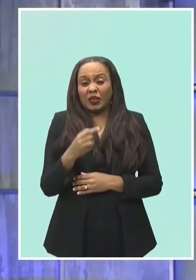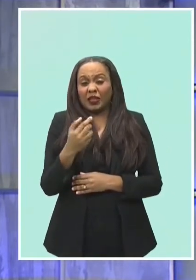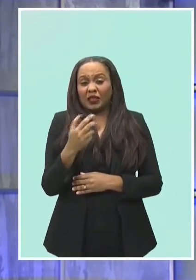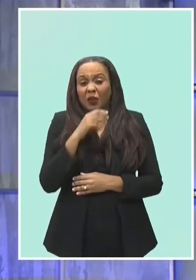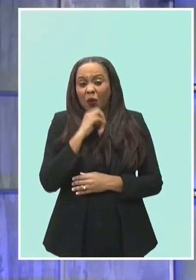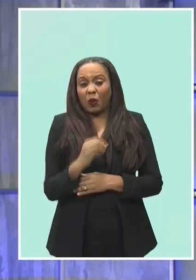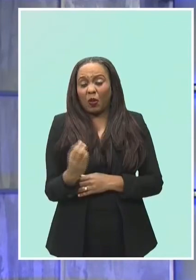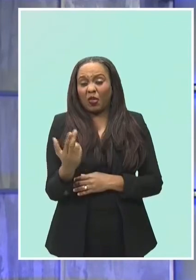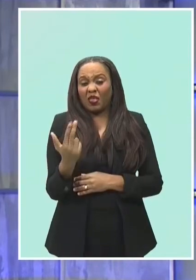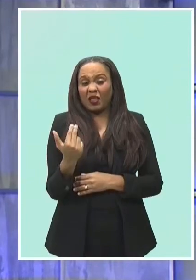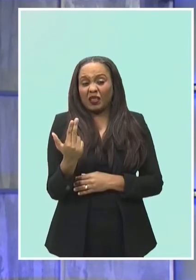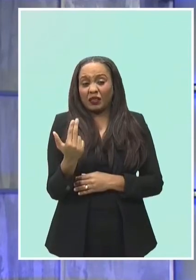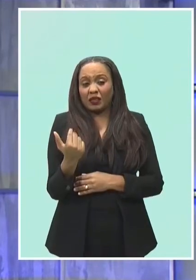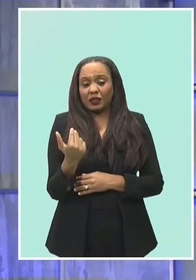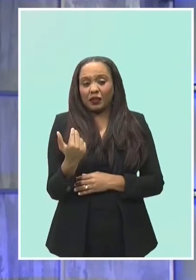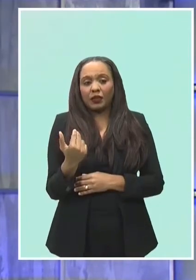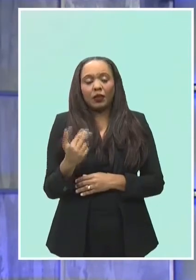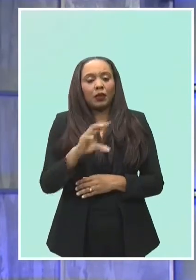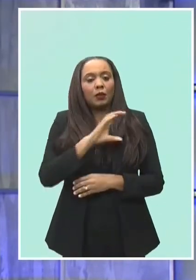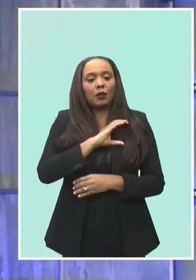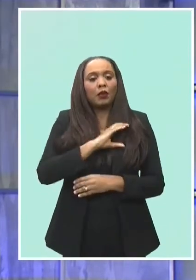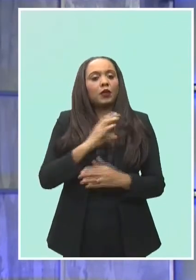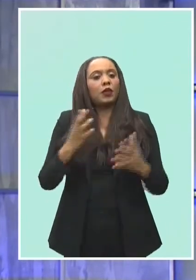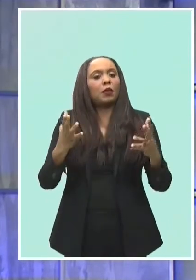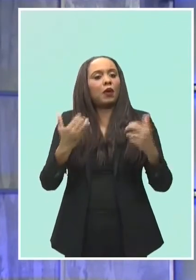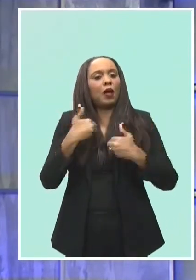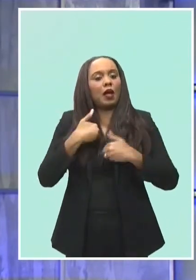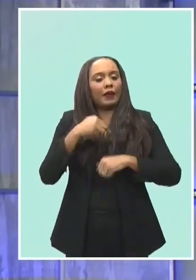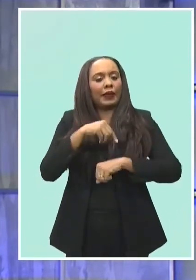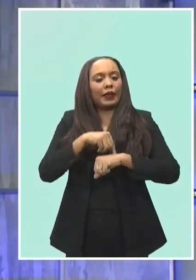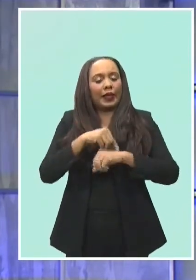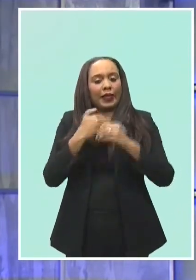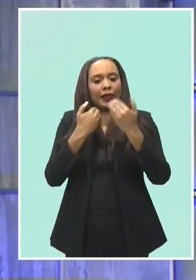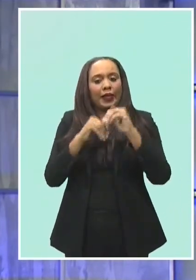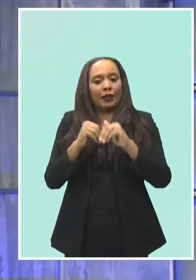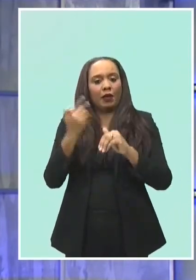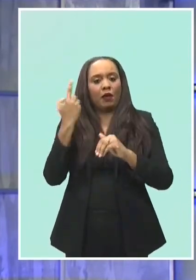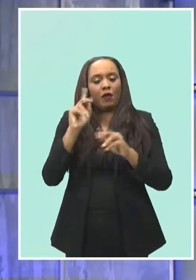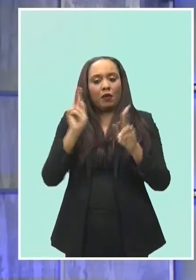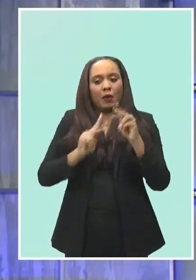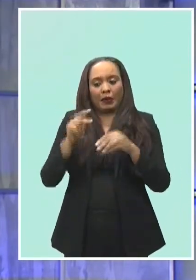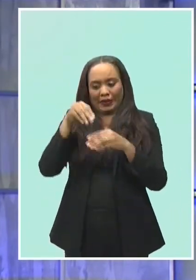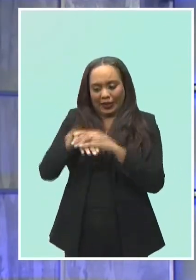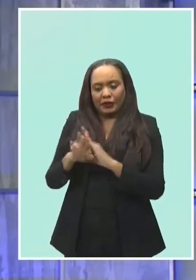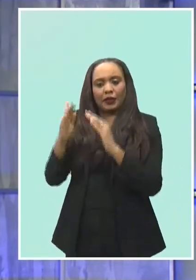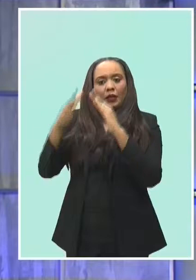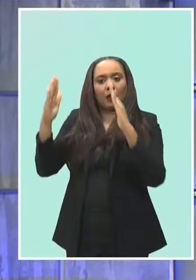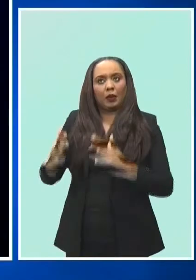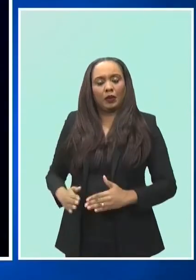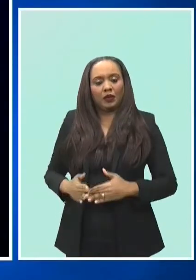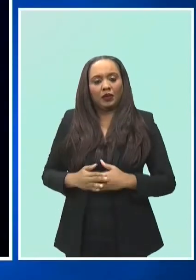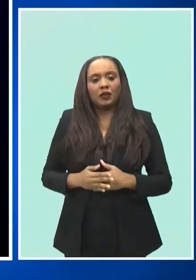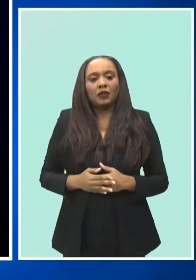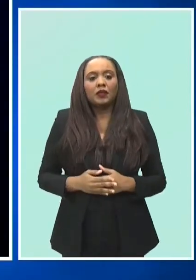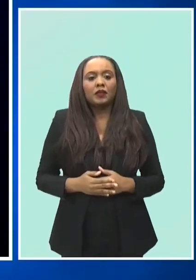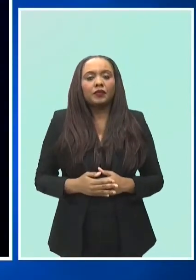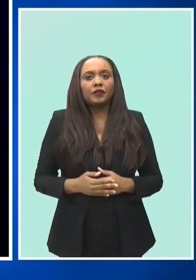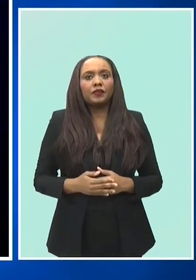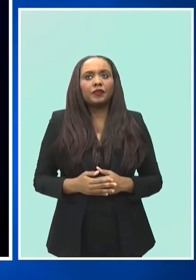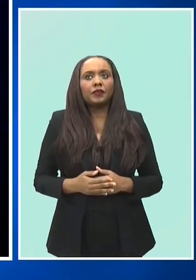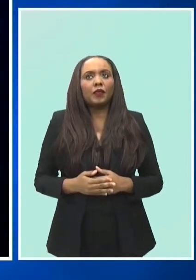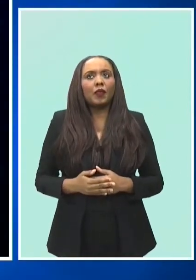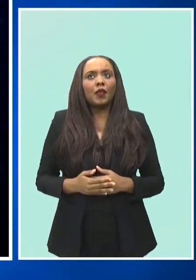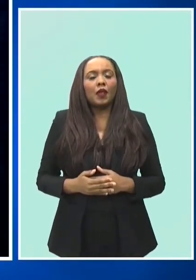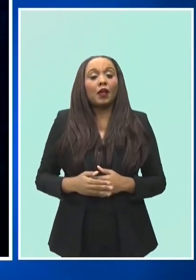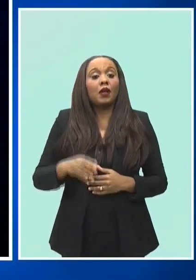years old. Police are considering extending a curfew across the country. Channel 5 reports. What the police know so far